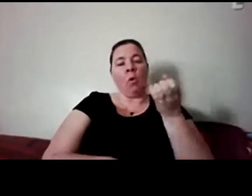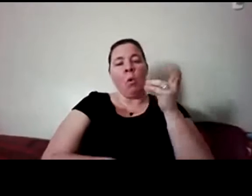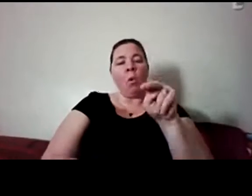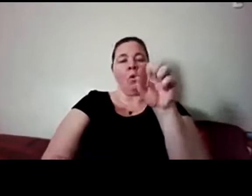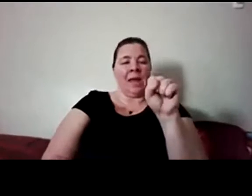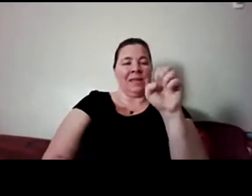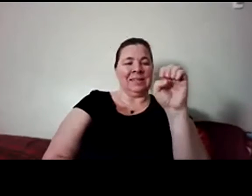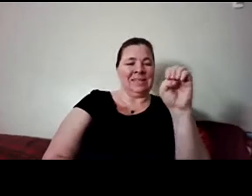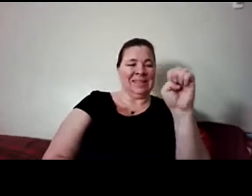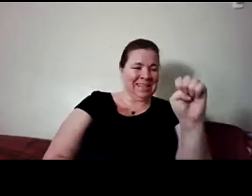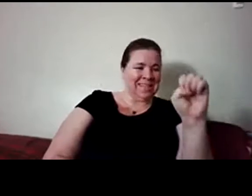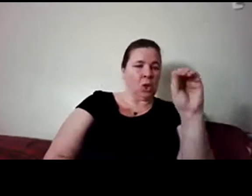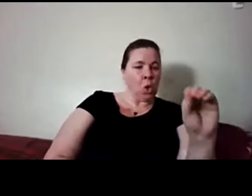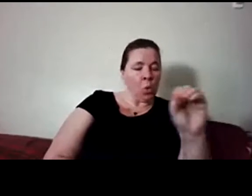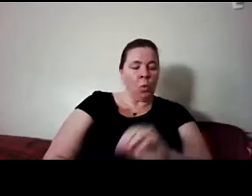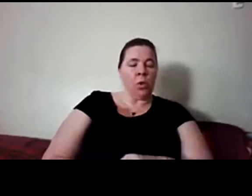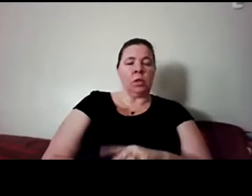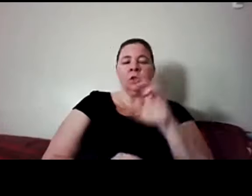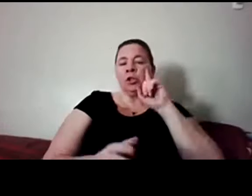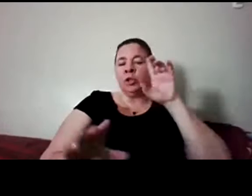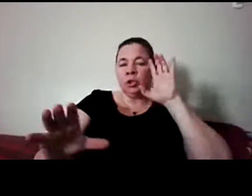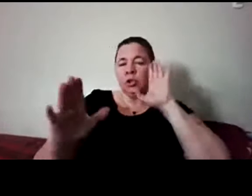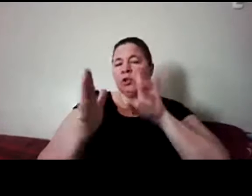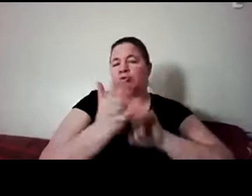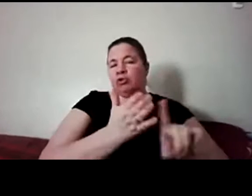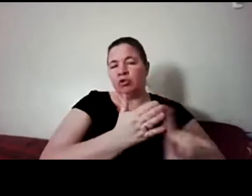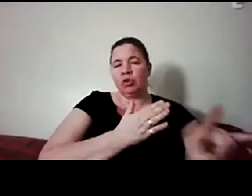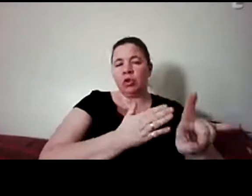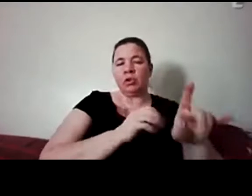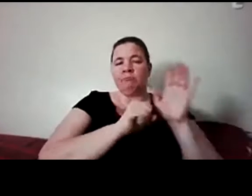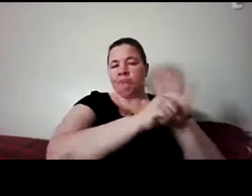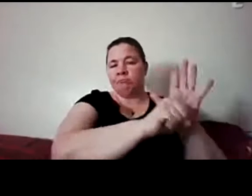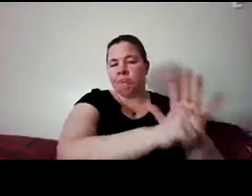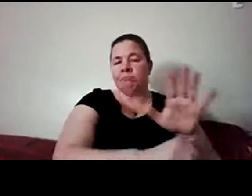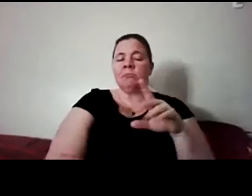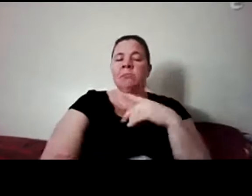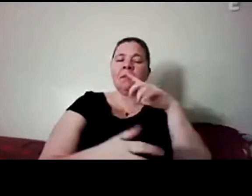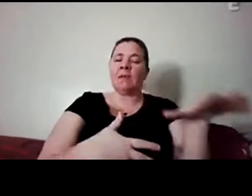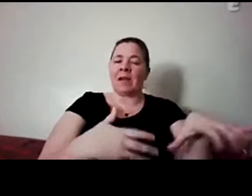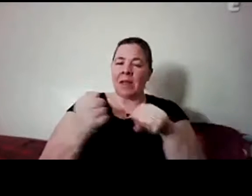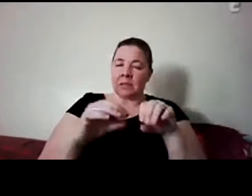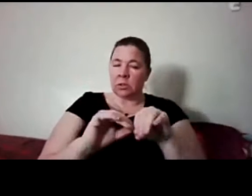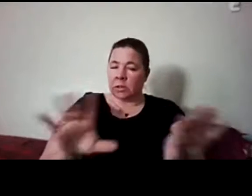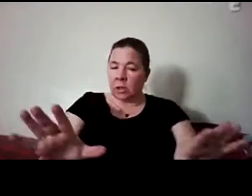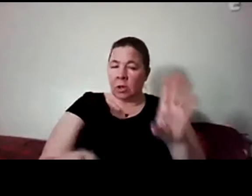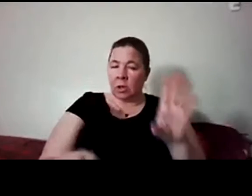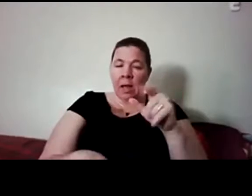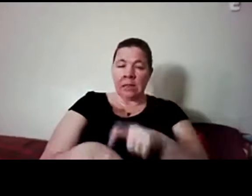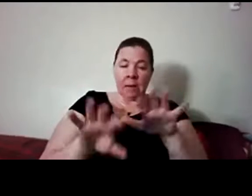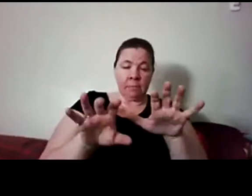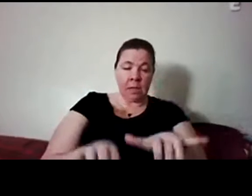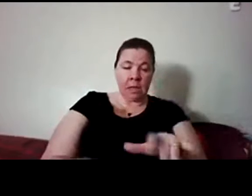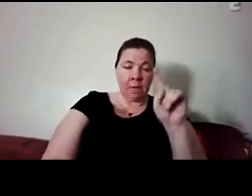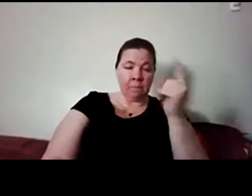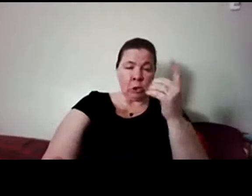super smart. AI driven from the beginning. It is faster, clearer. By the time you type the first